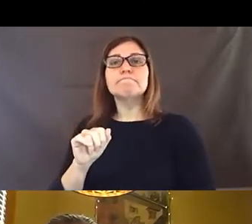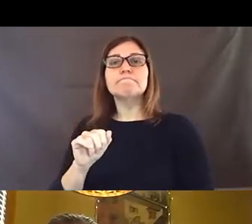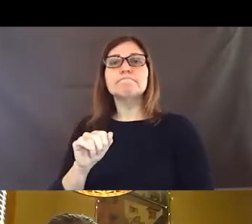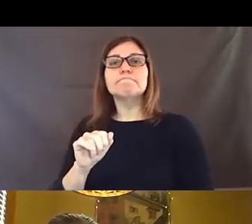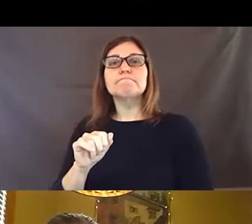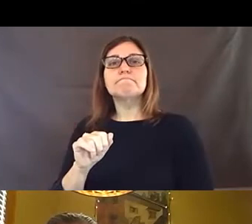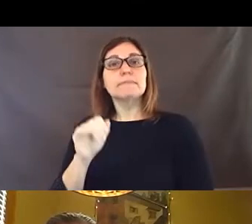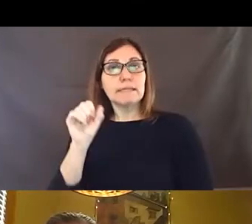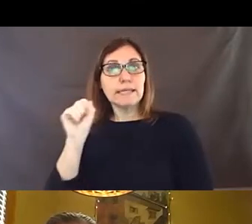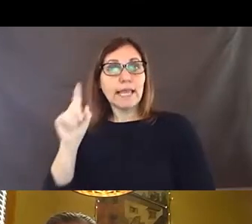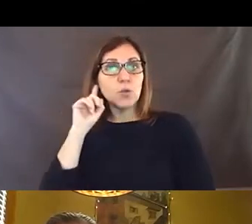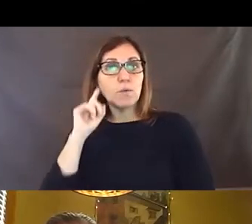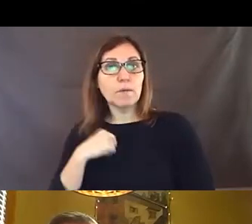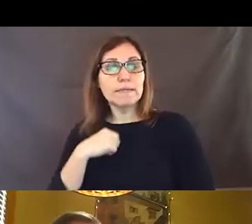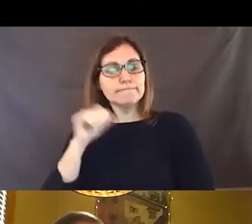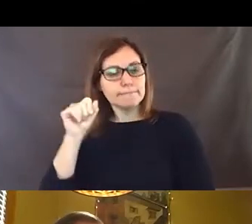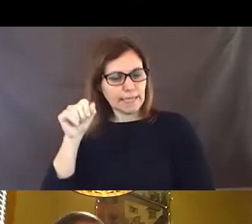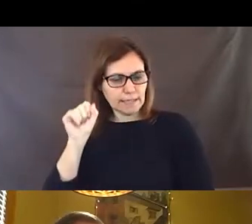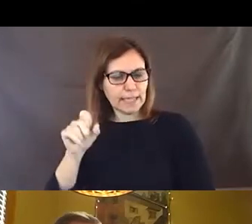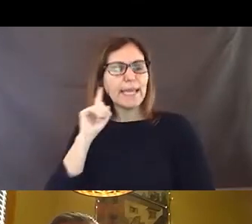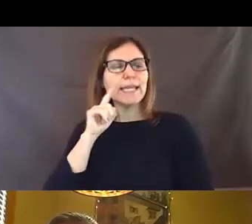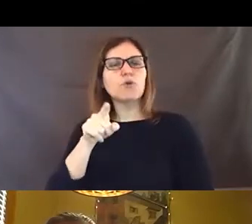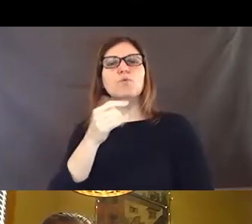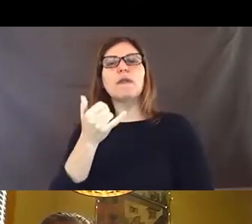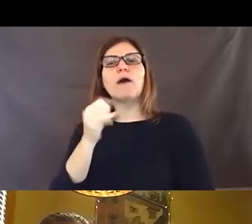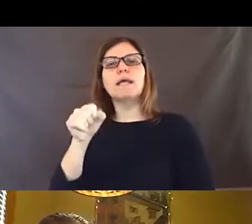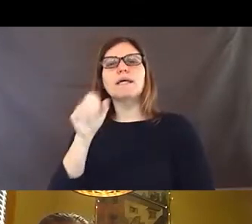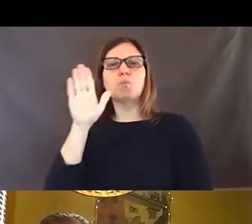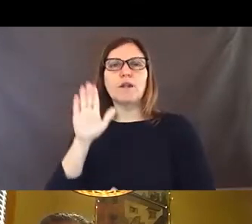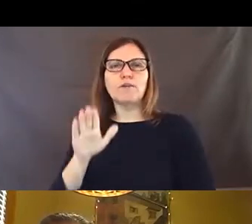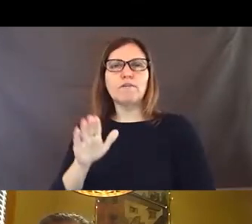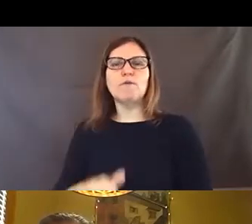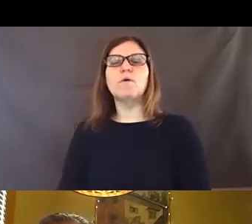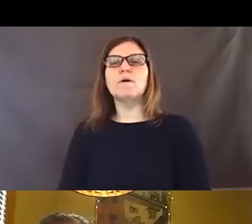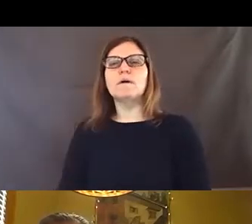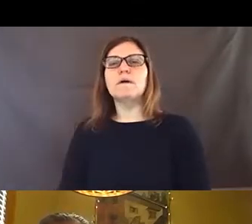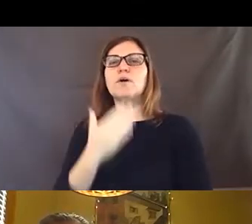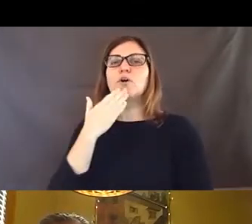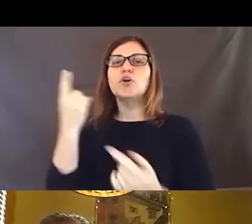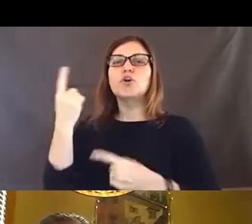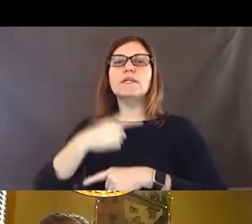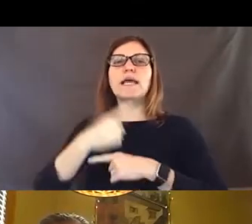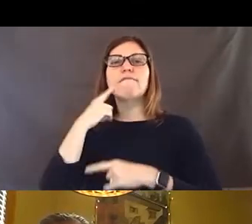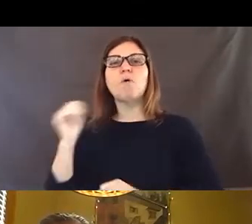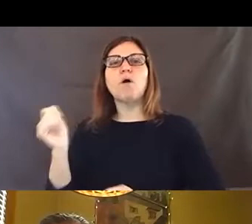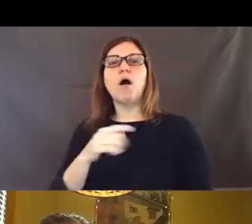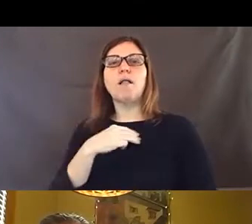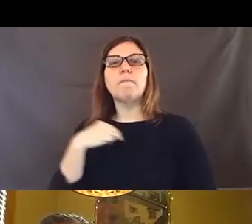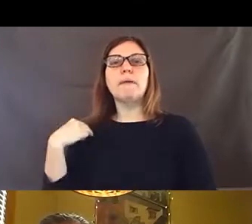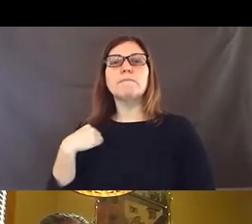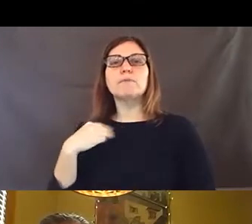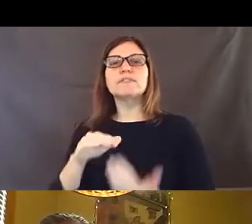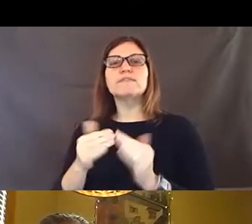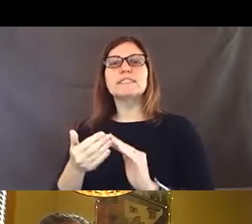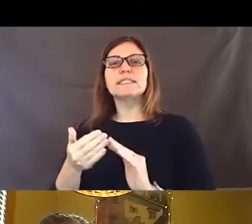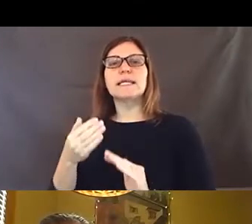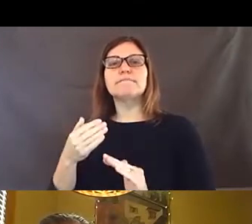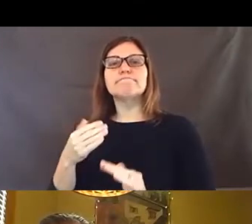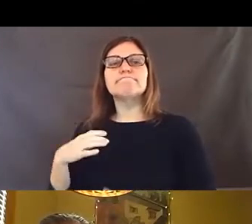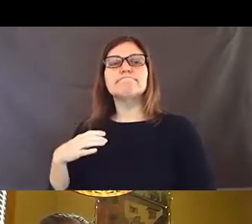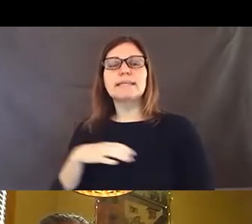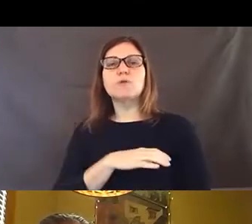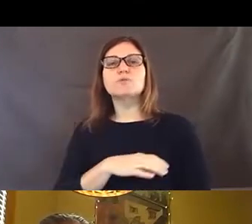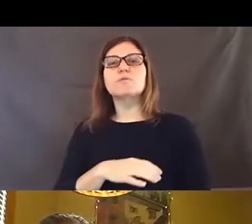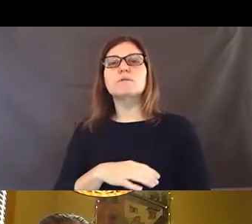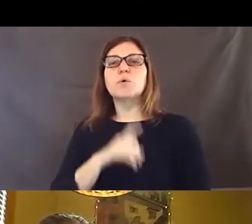now. Okay, wonderful. Good day to all members of City Council. It's been a